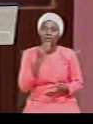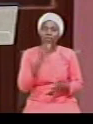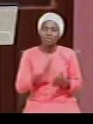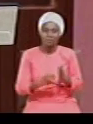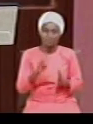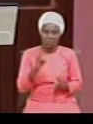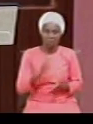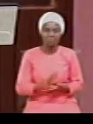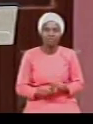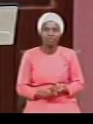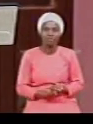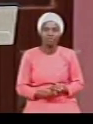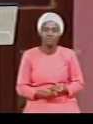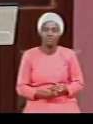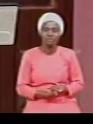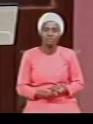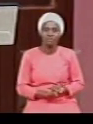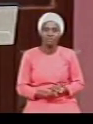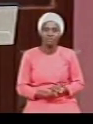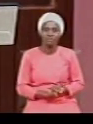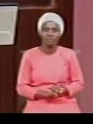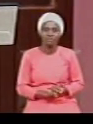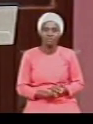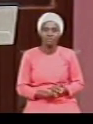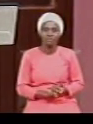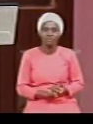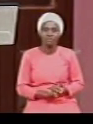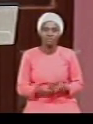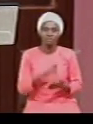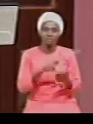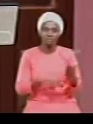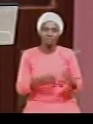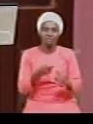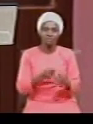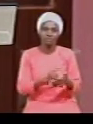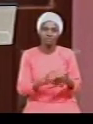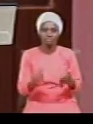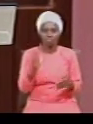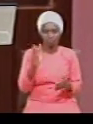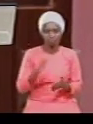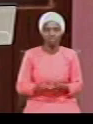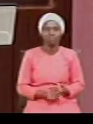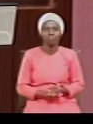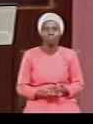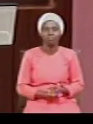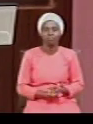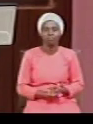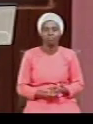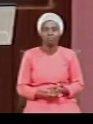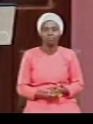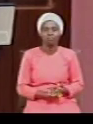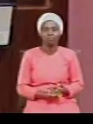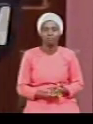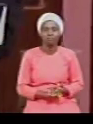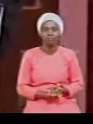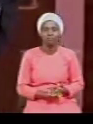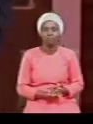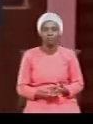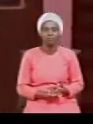Hebrews chapter 1. Reading from verse 3. In Hebrews chapter 1 verse